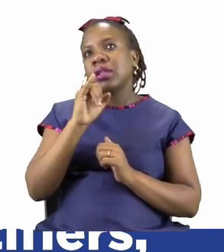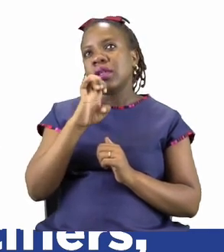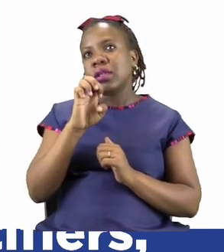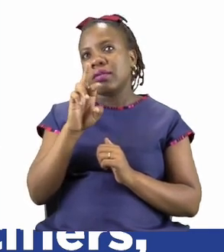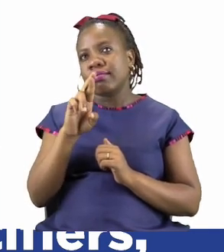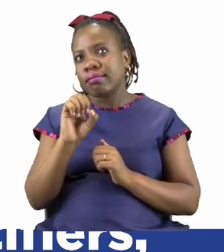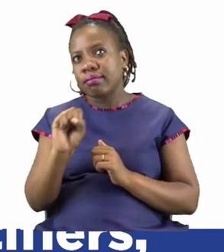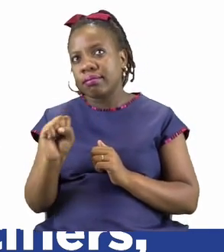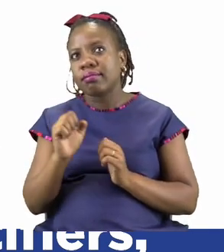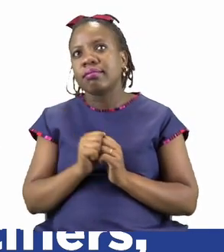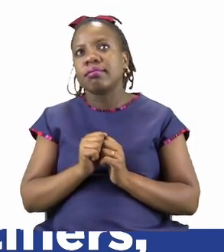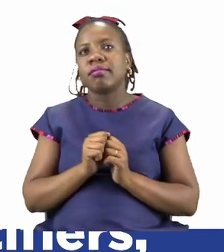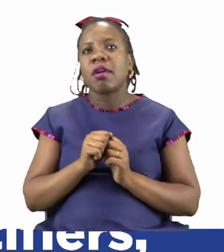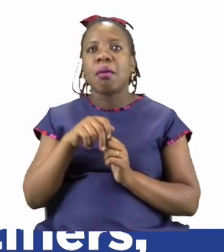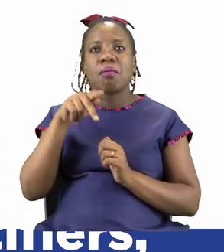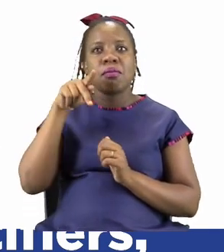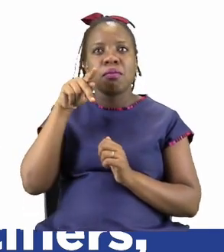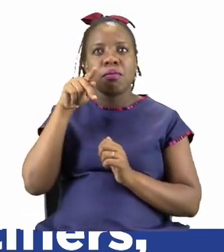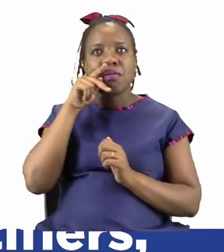and problem solving.